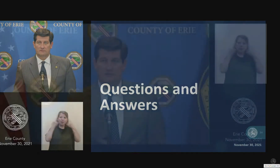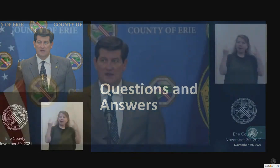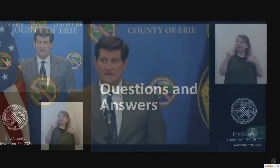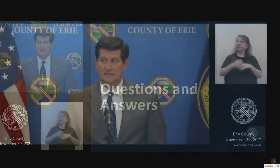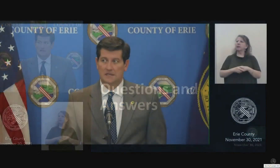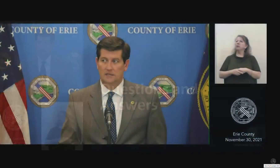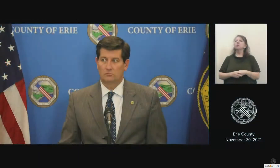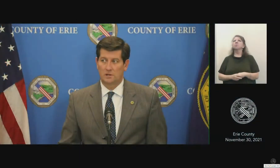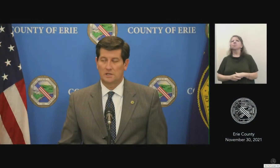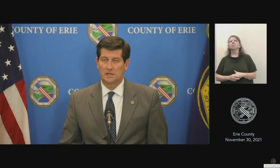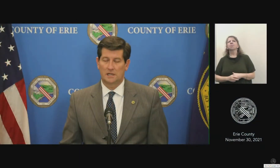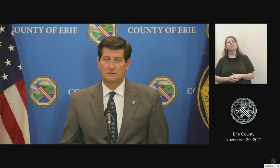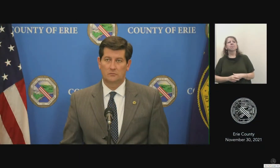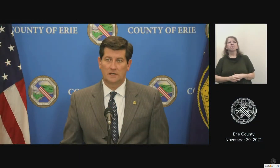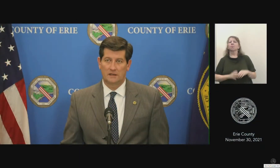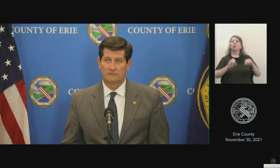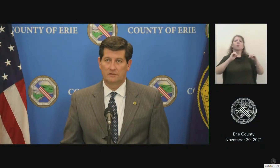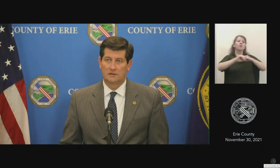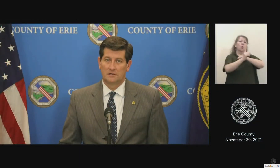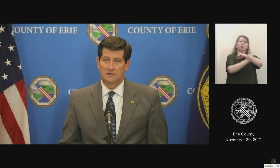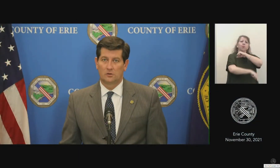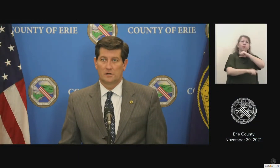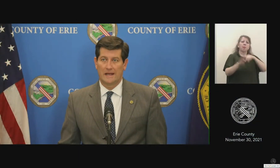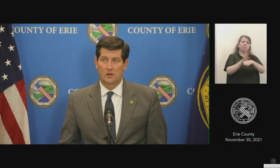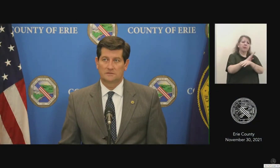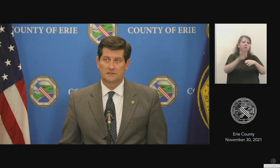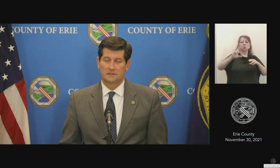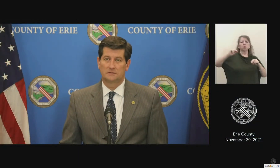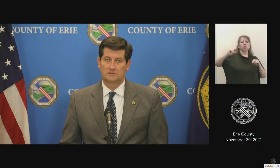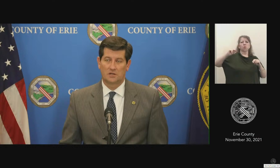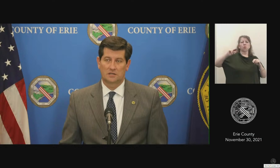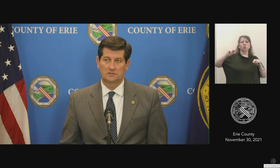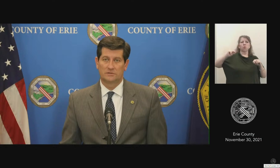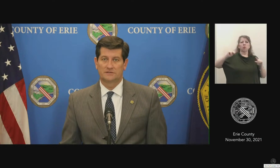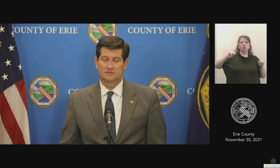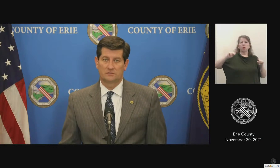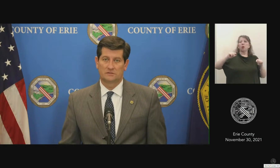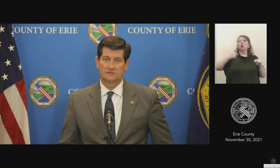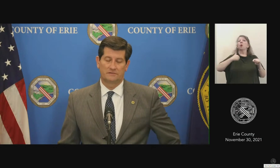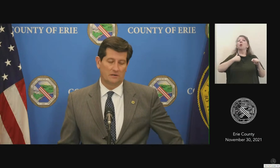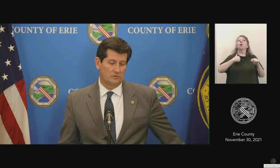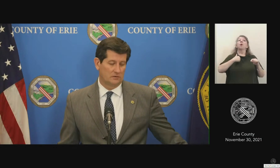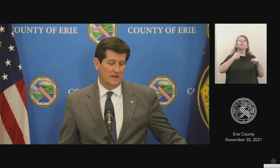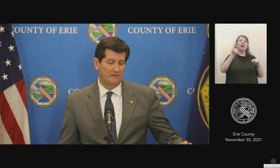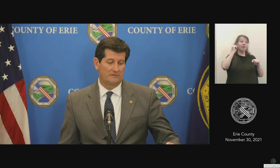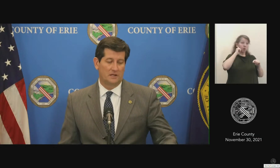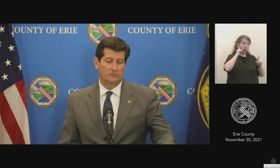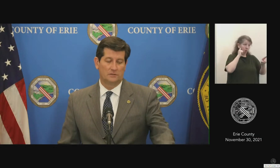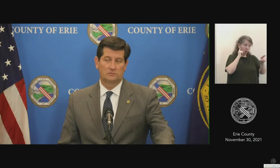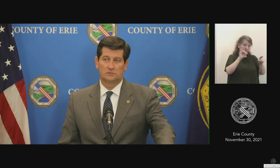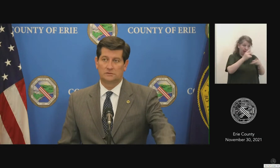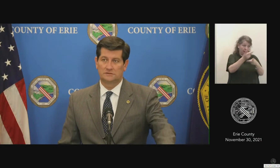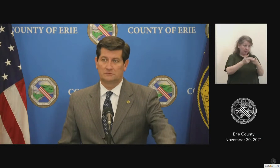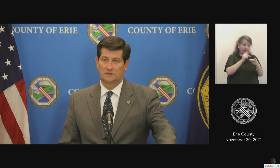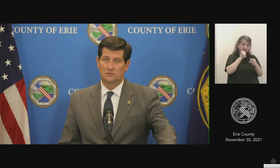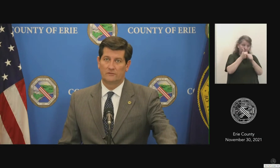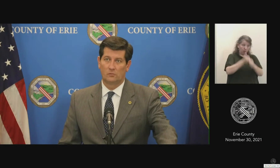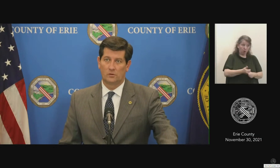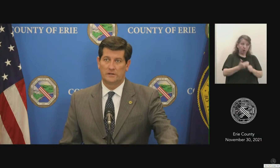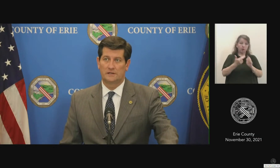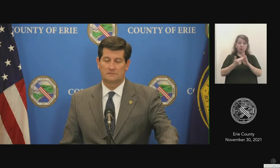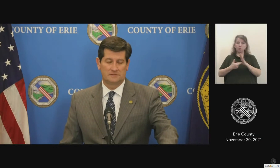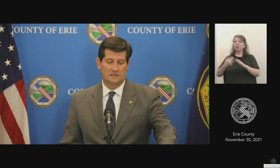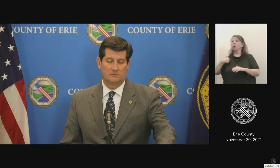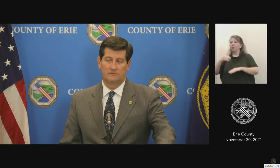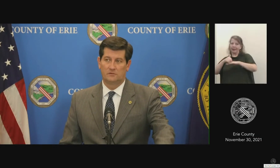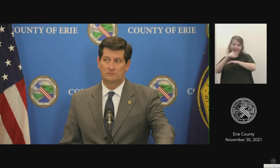have fined any party yet. We have gone out and talked to business owners if they were not following the rules. We do give a